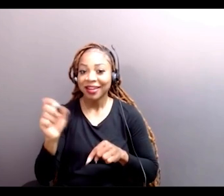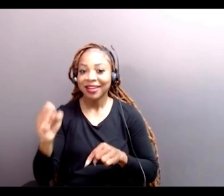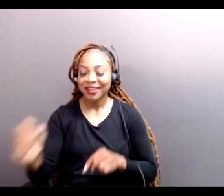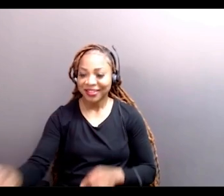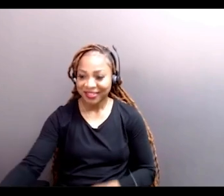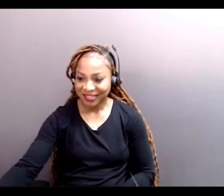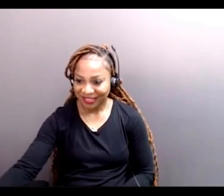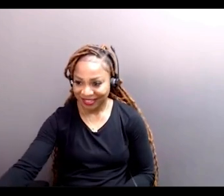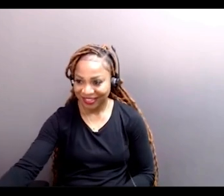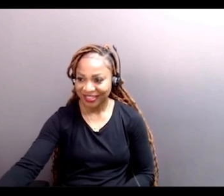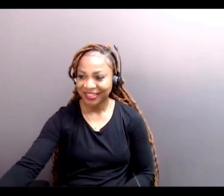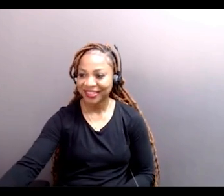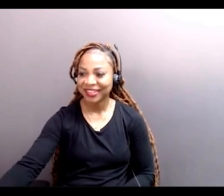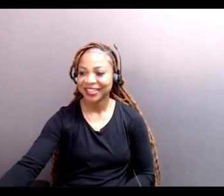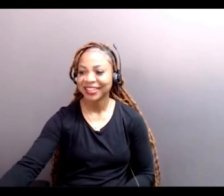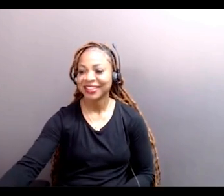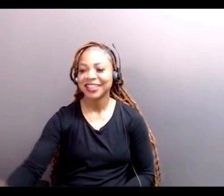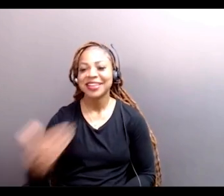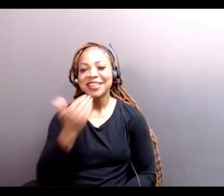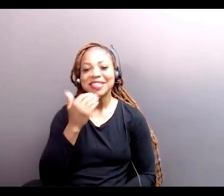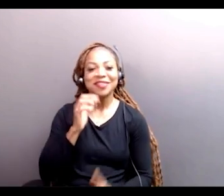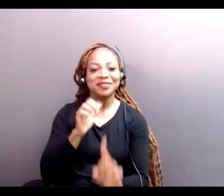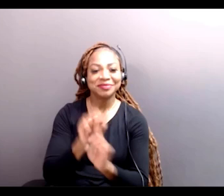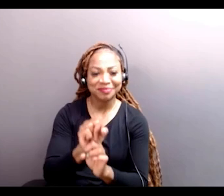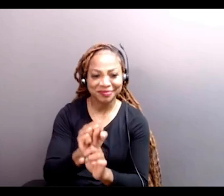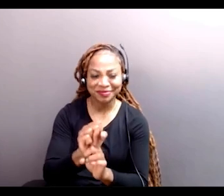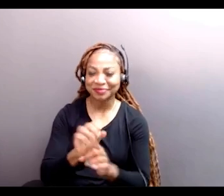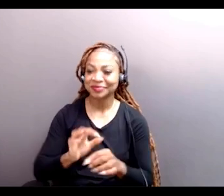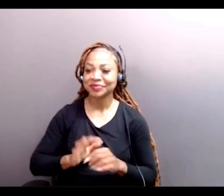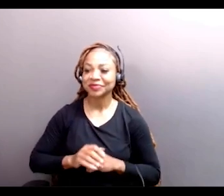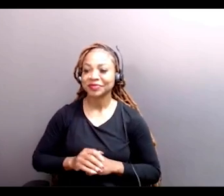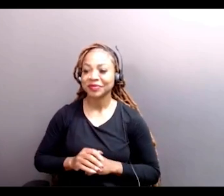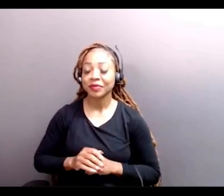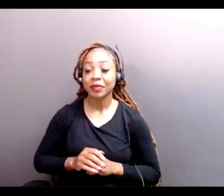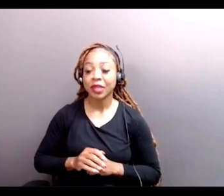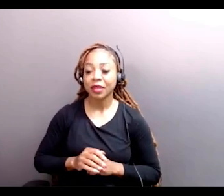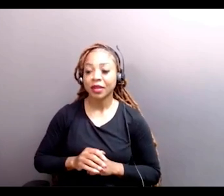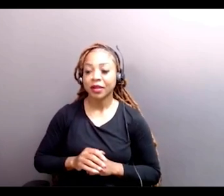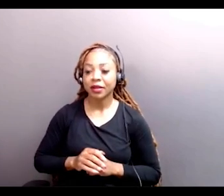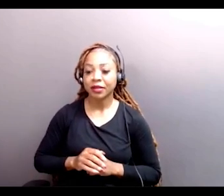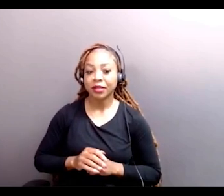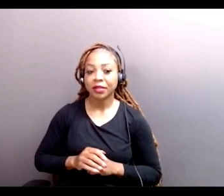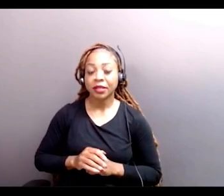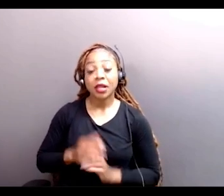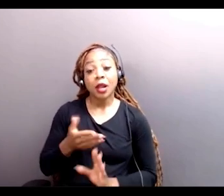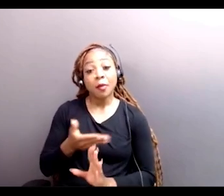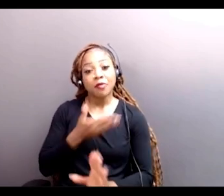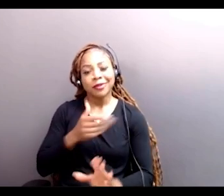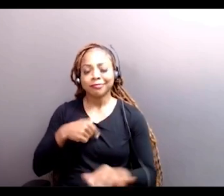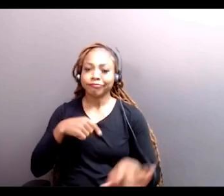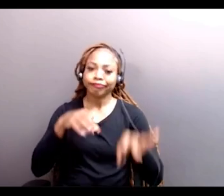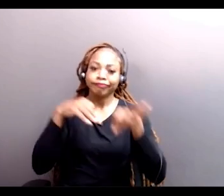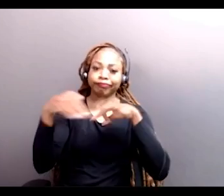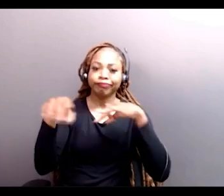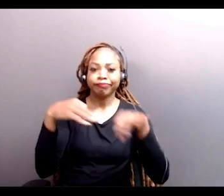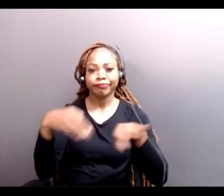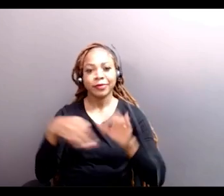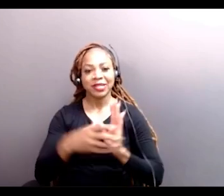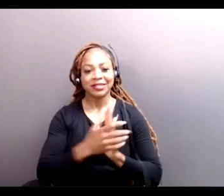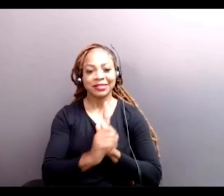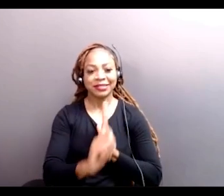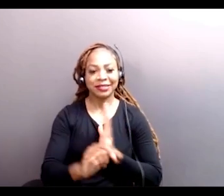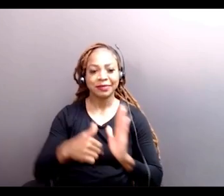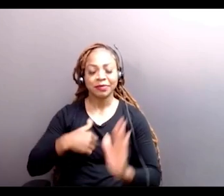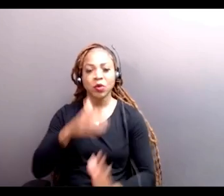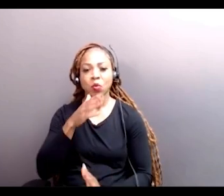Yes. Oh, thanks for catching that. So before I talk about the actual competencies,